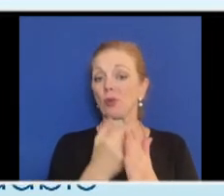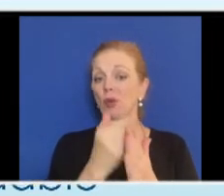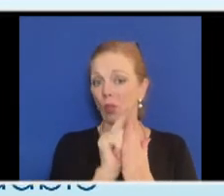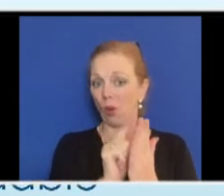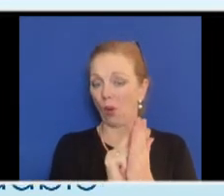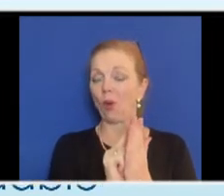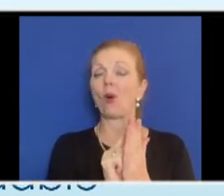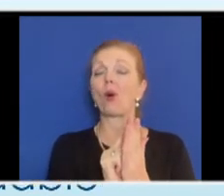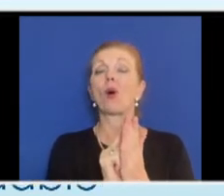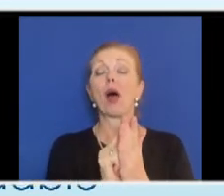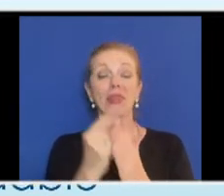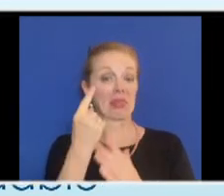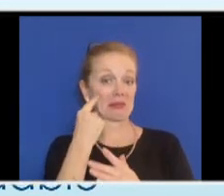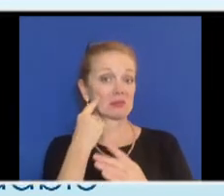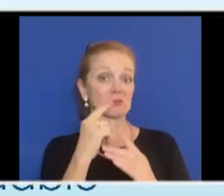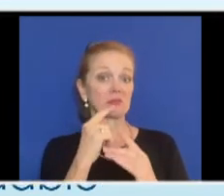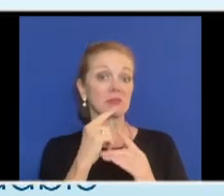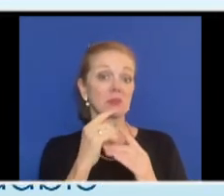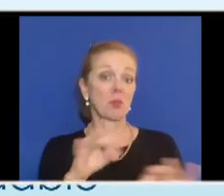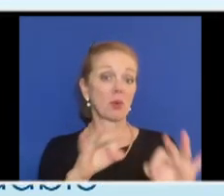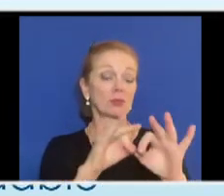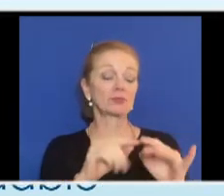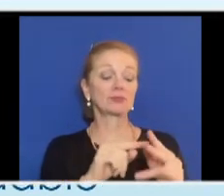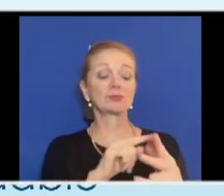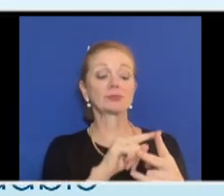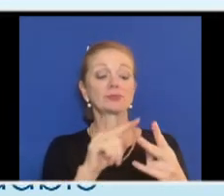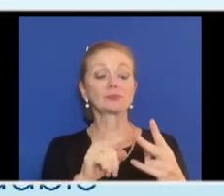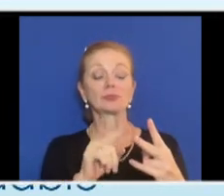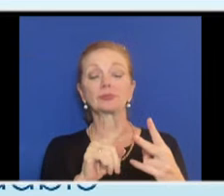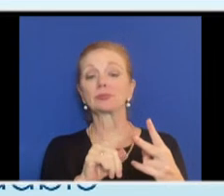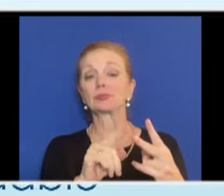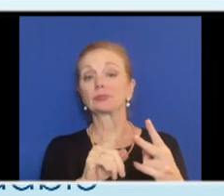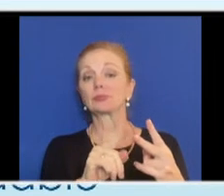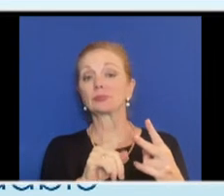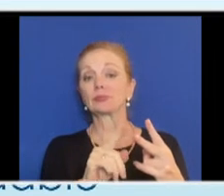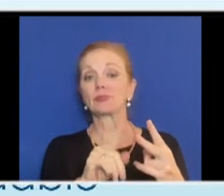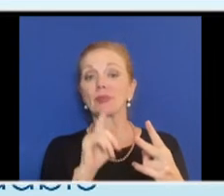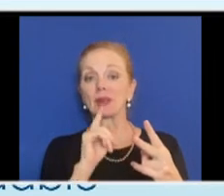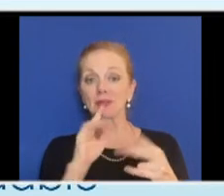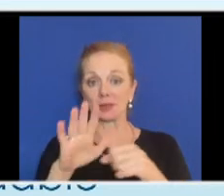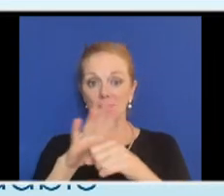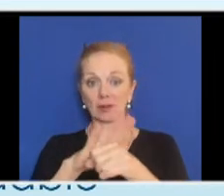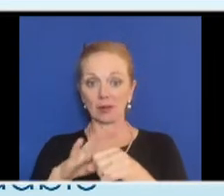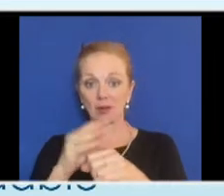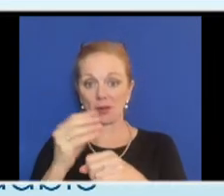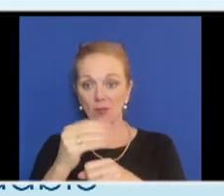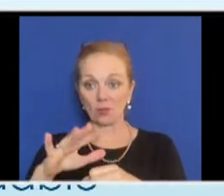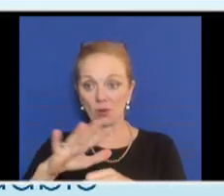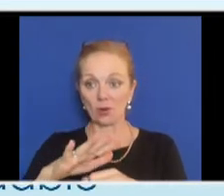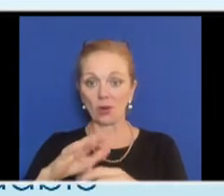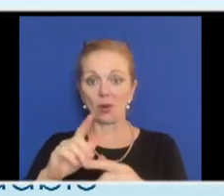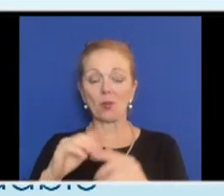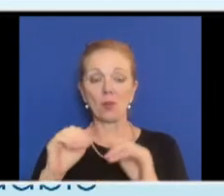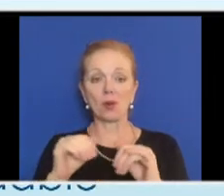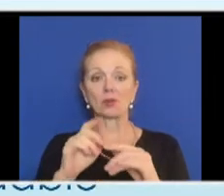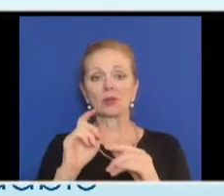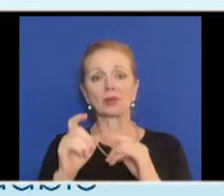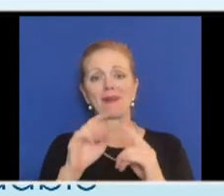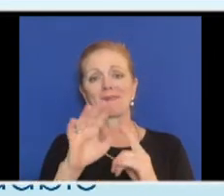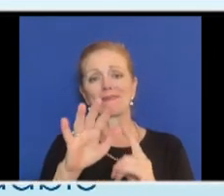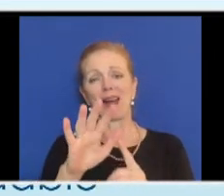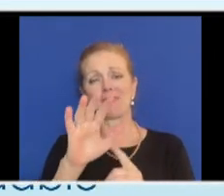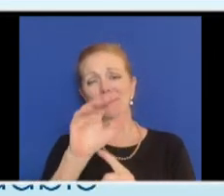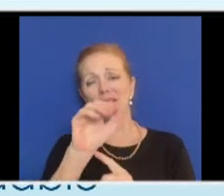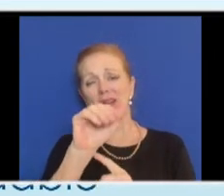uh otherwise another option and we could do one of these two would be there is a location on the property where potentially we could donate five acres